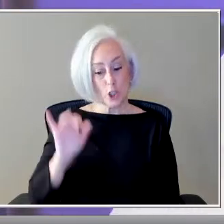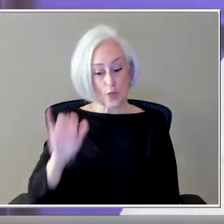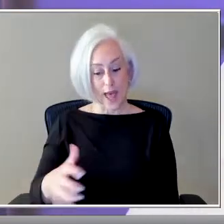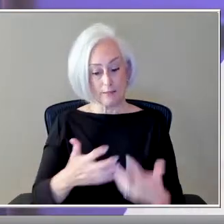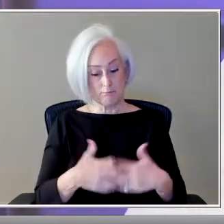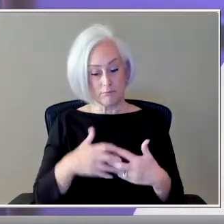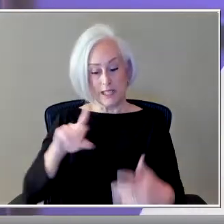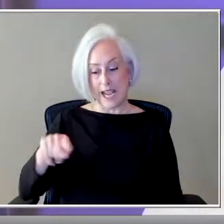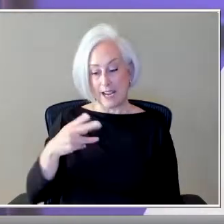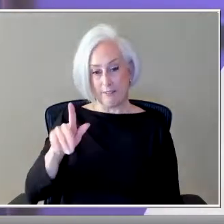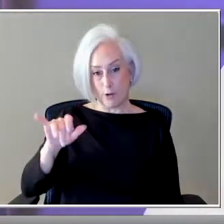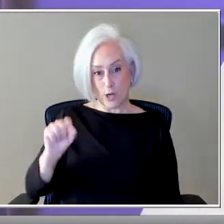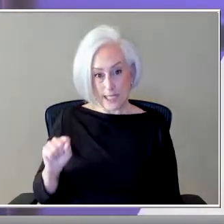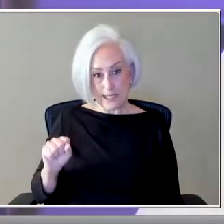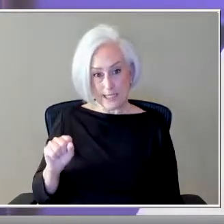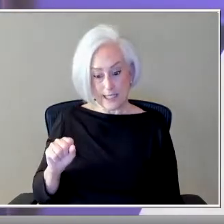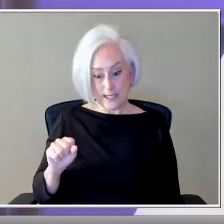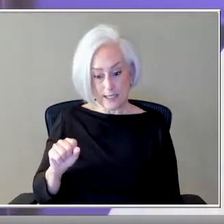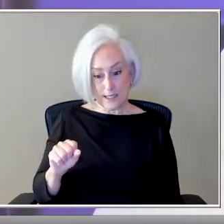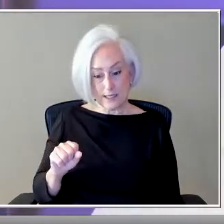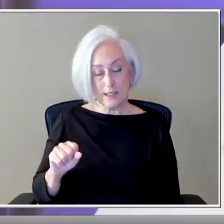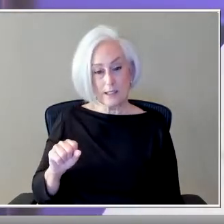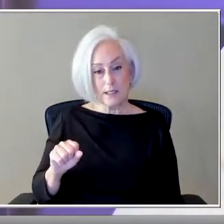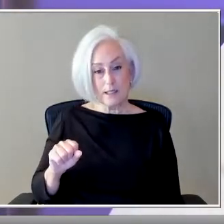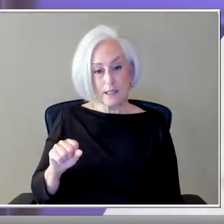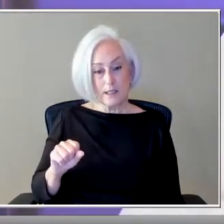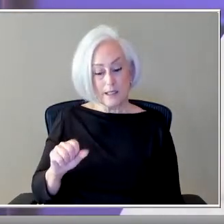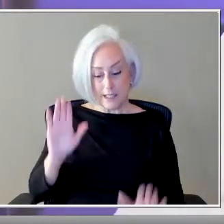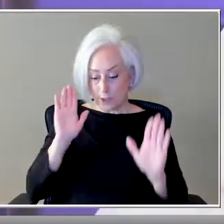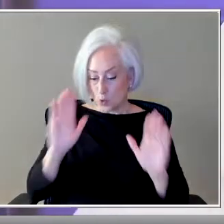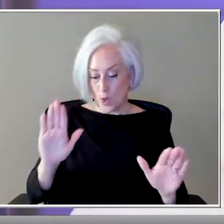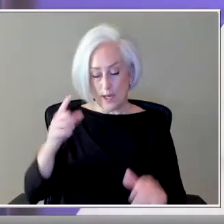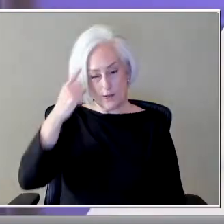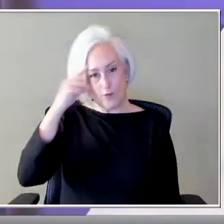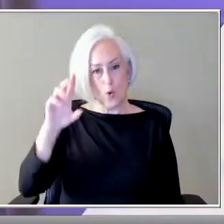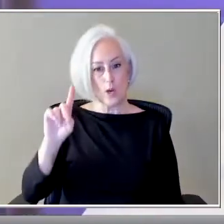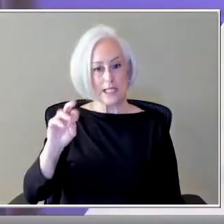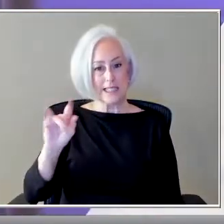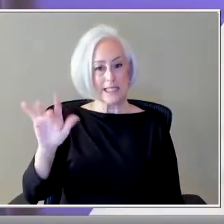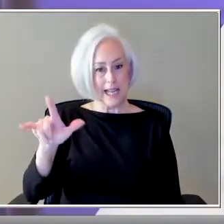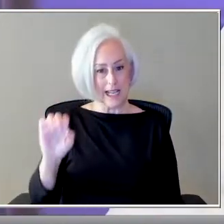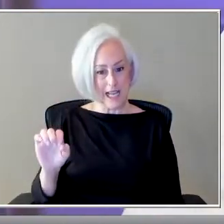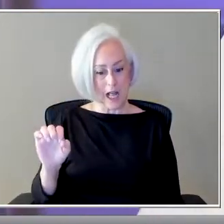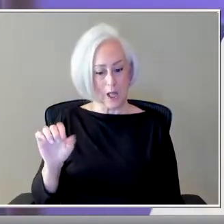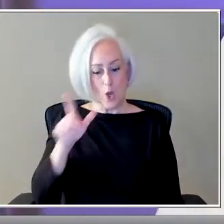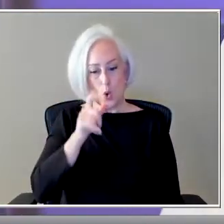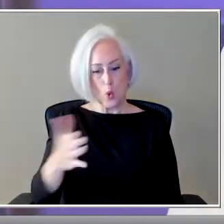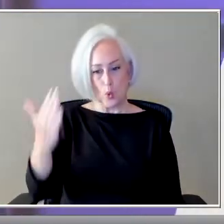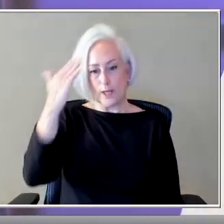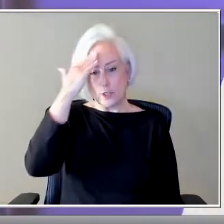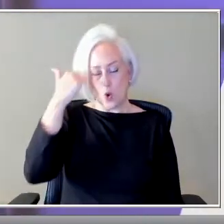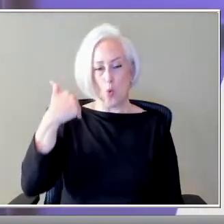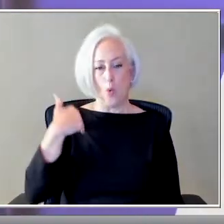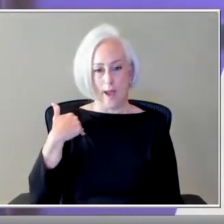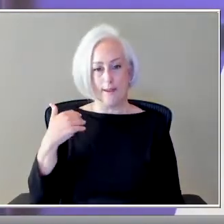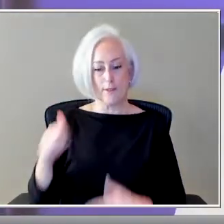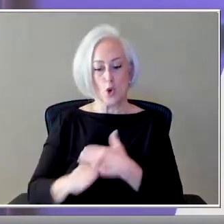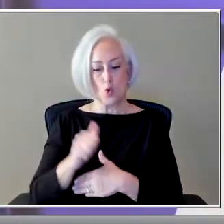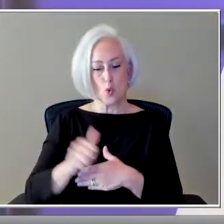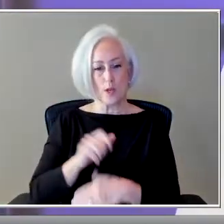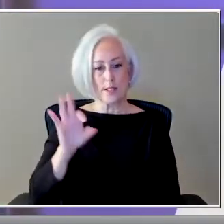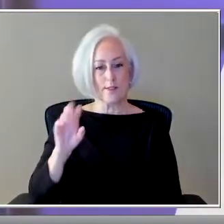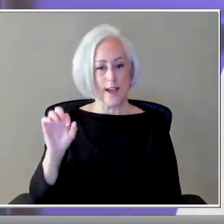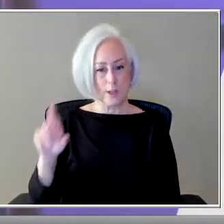type of situations, not only for patients like Danielle, who we know have these risk factors, but for those patients that we